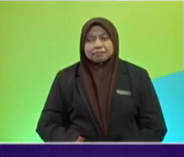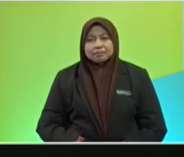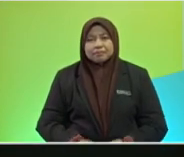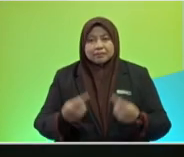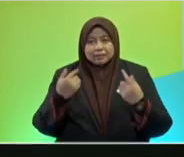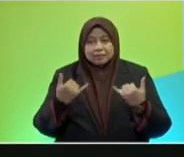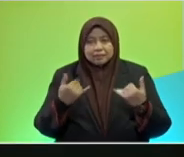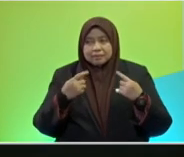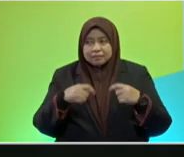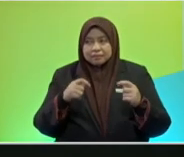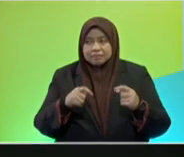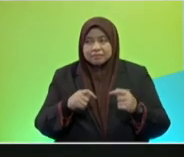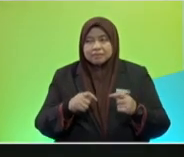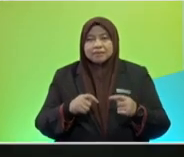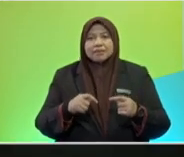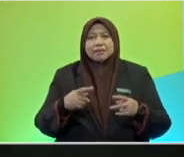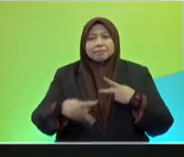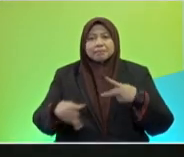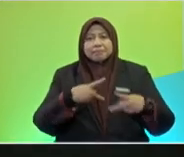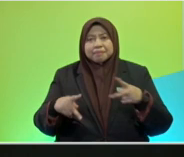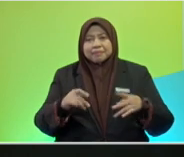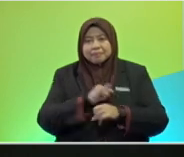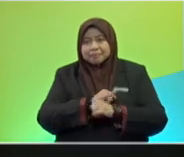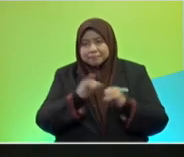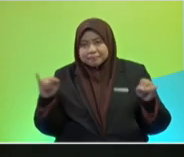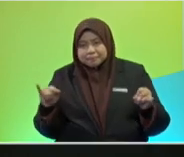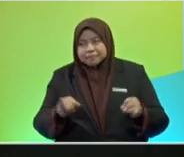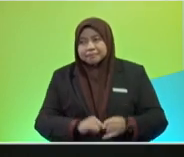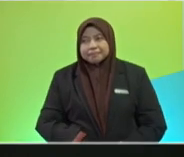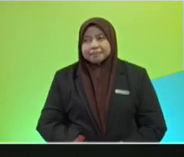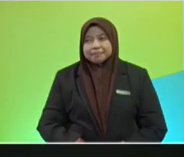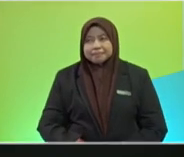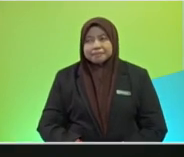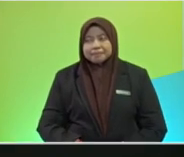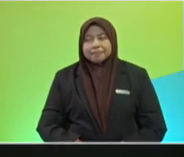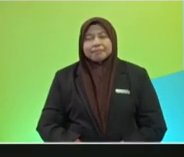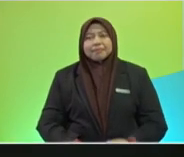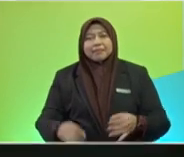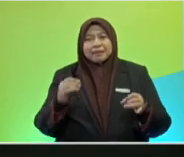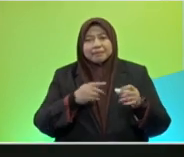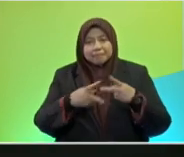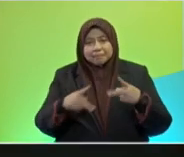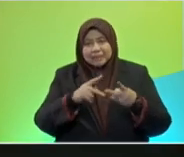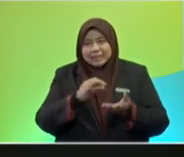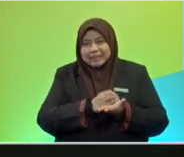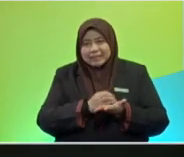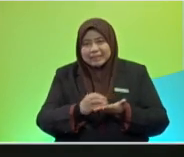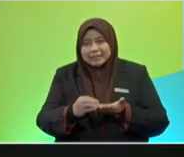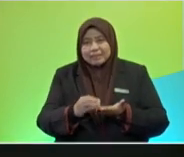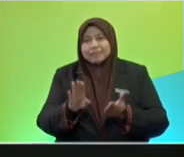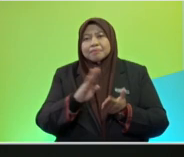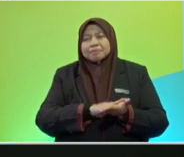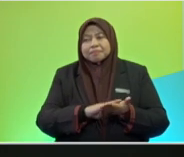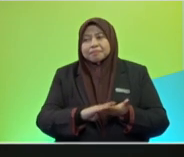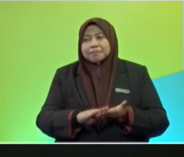try with this clear plastic sheet. Clear plastic sheet. Shall I put it also next to? Yes. Okay, hold so on. We can